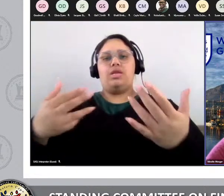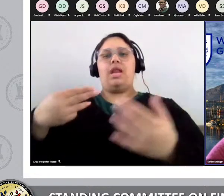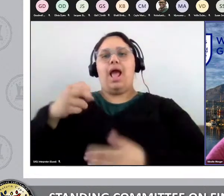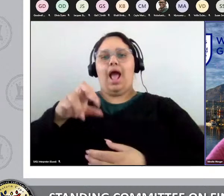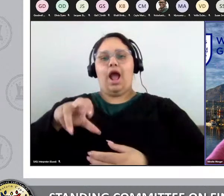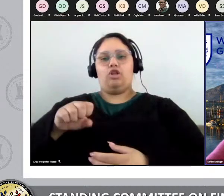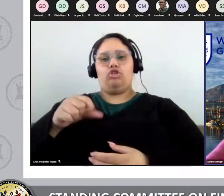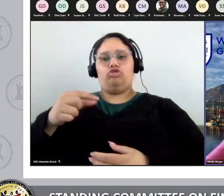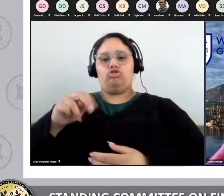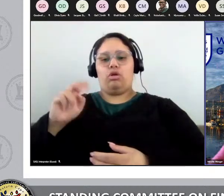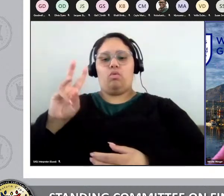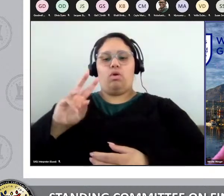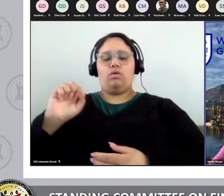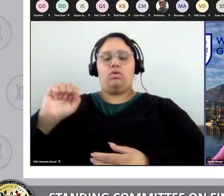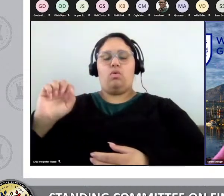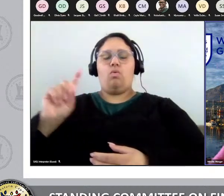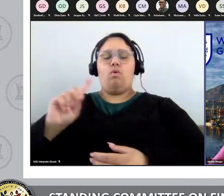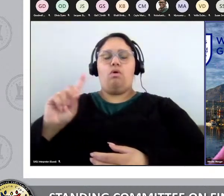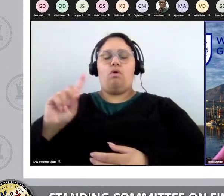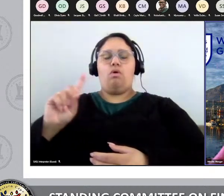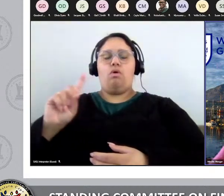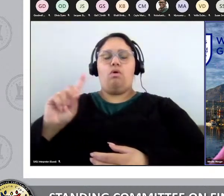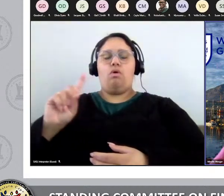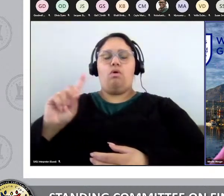what Westgrow's role is there.